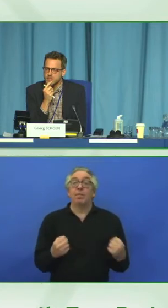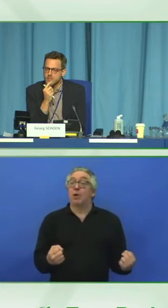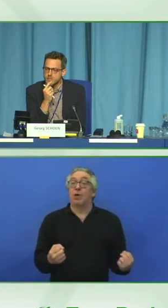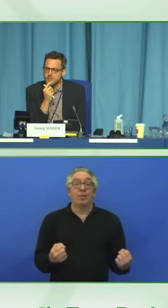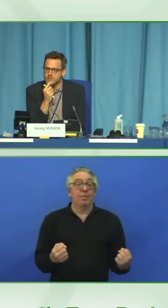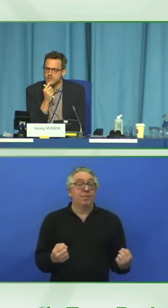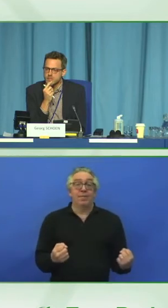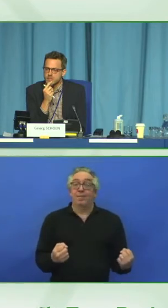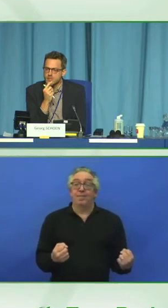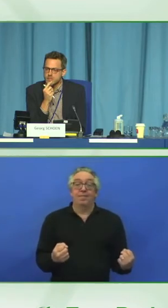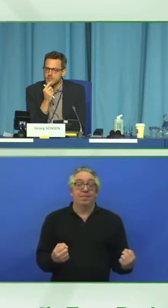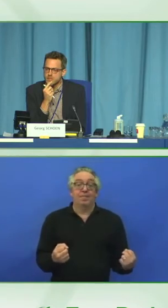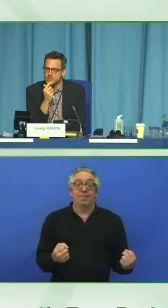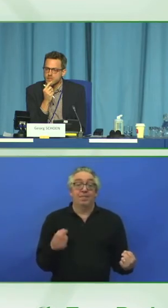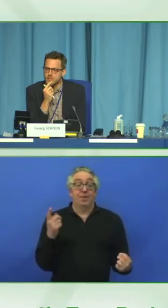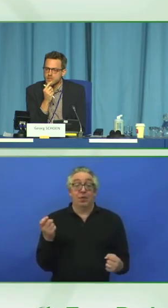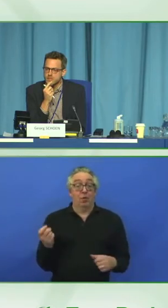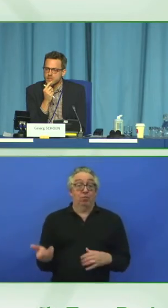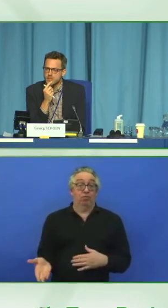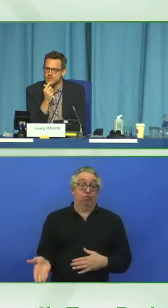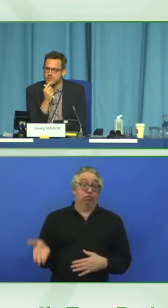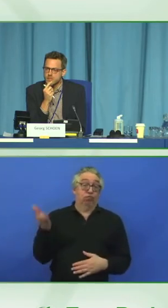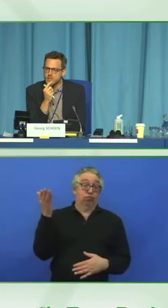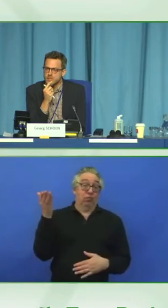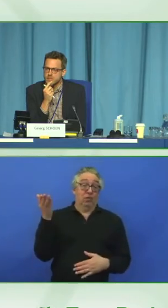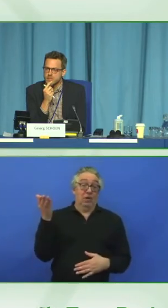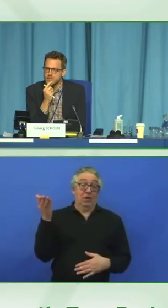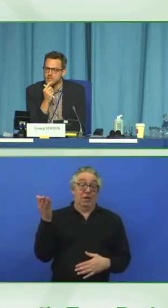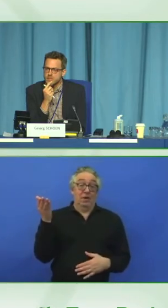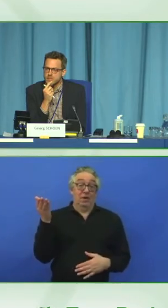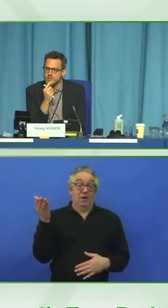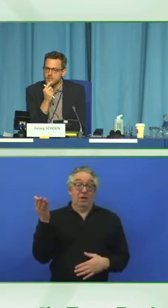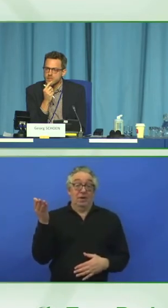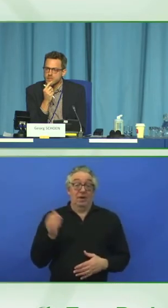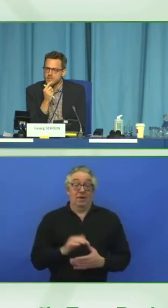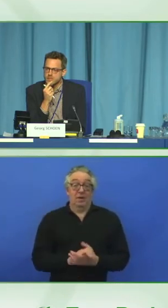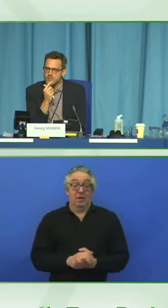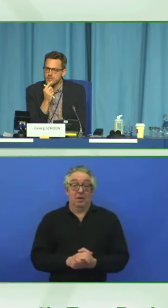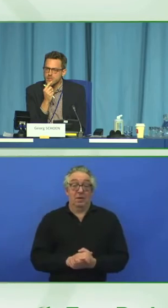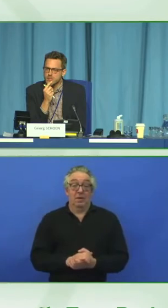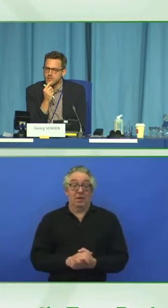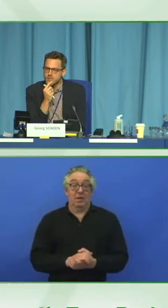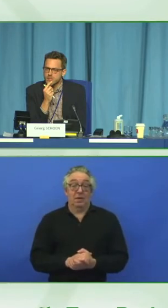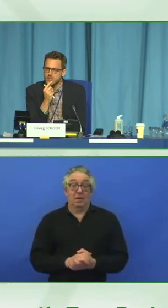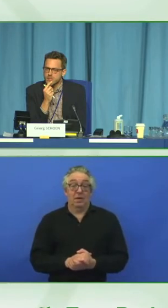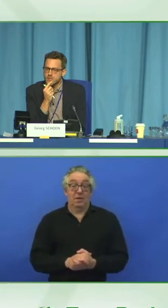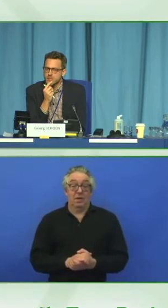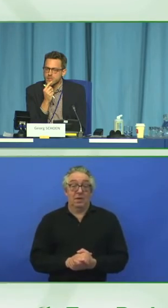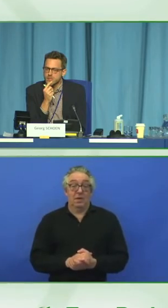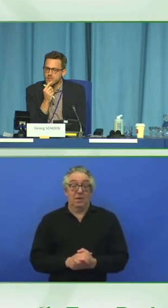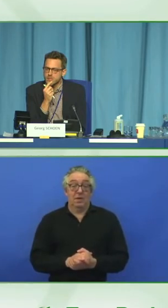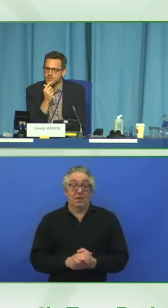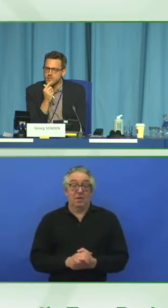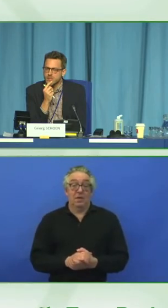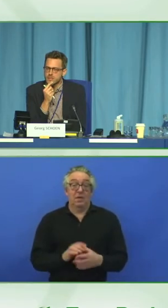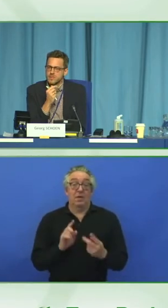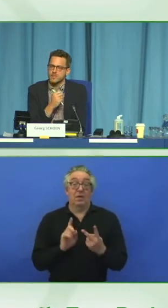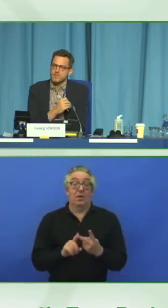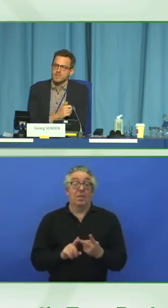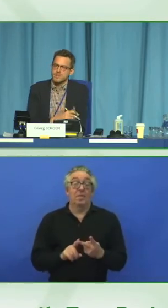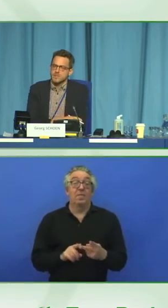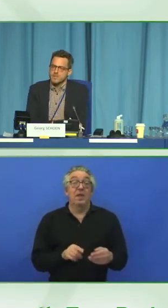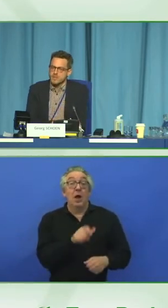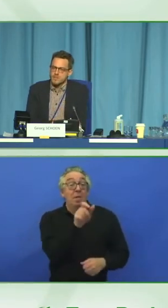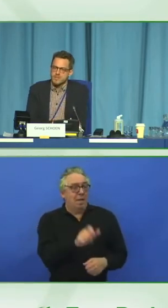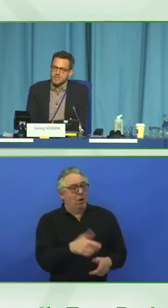there are lots of crutches available for free and are distributed by a lot of philanthropists. We could not get users to try crutches which were